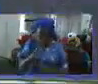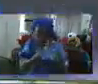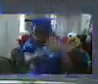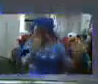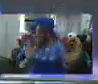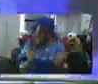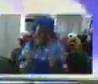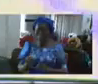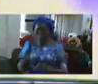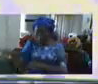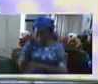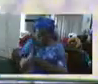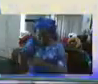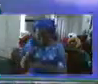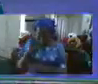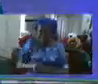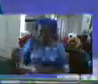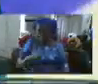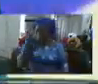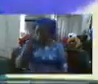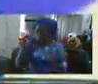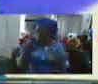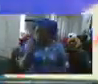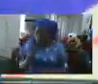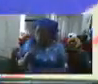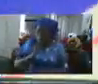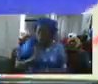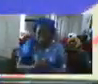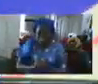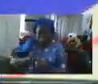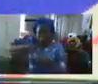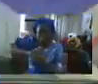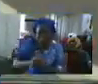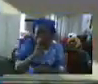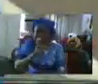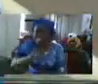I said, nobody told us that coronavirus is a witch.